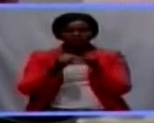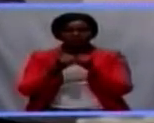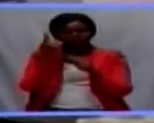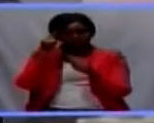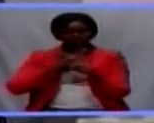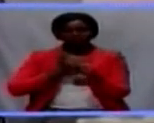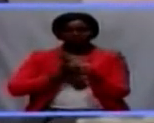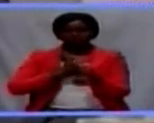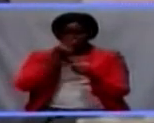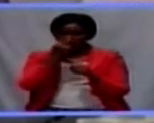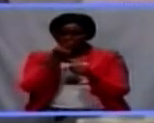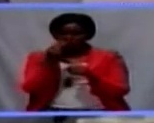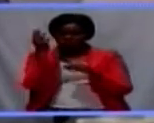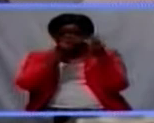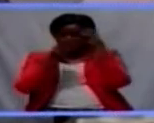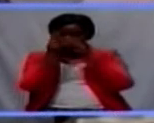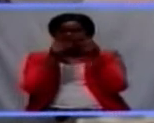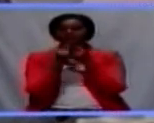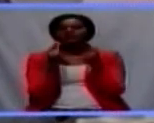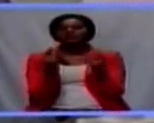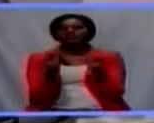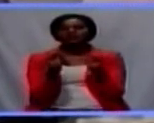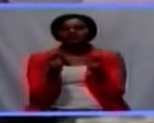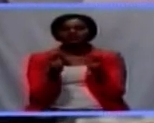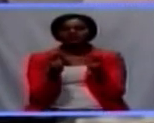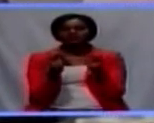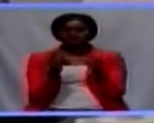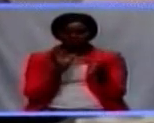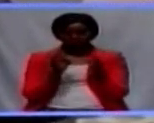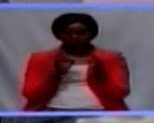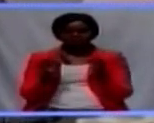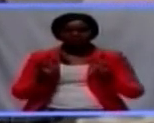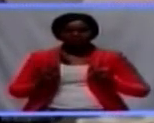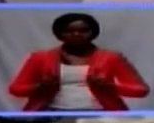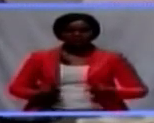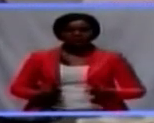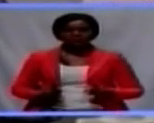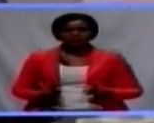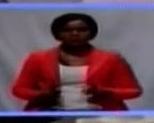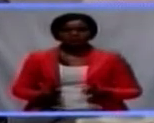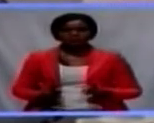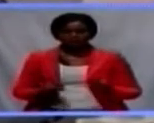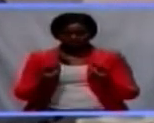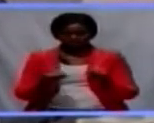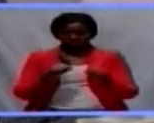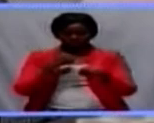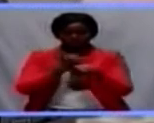that, I feel sad, because if a person can concoct a